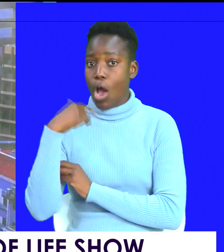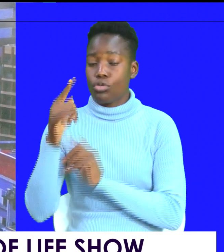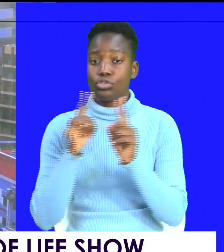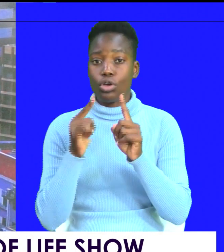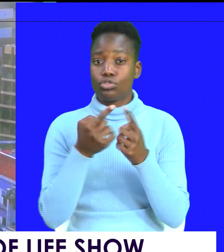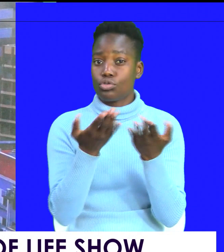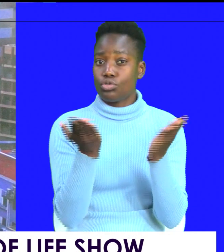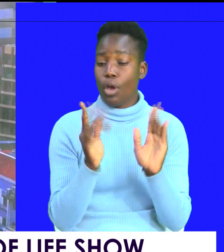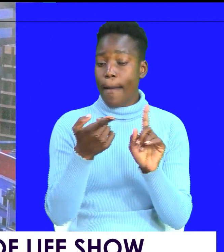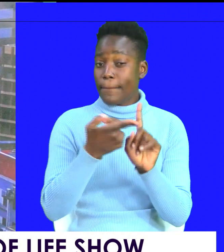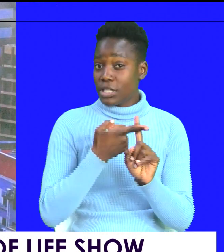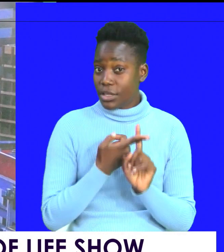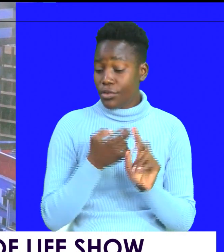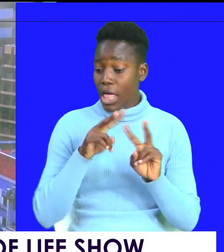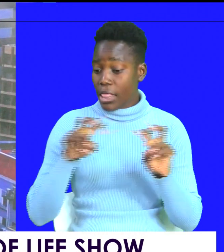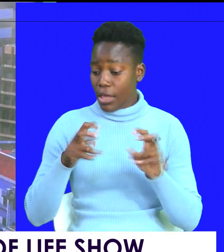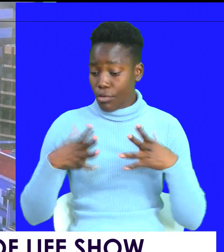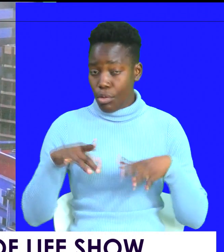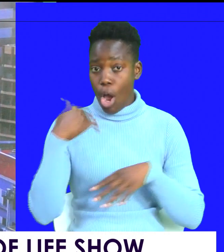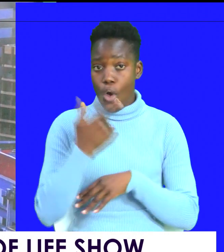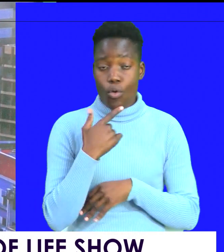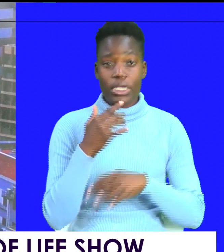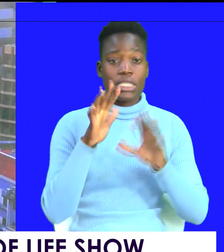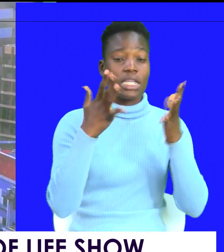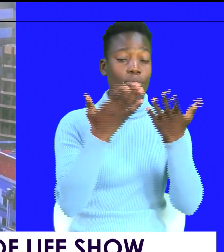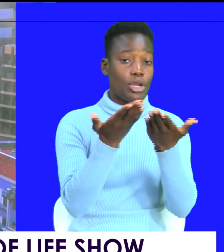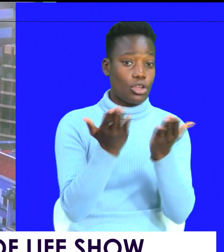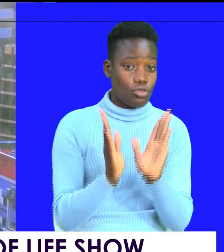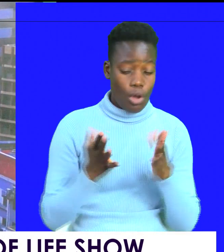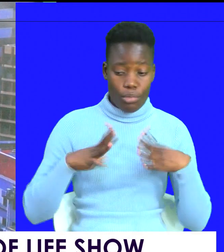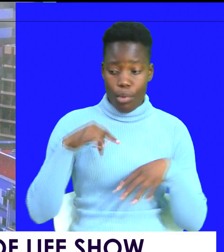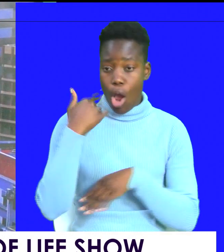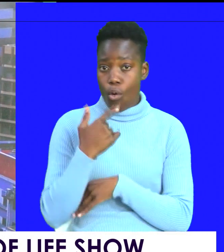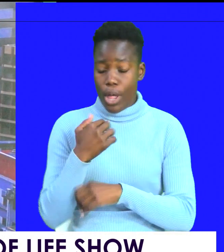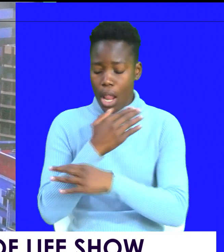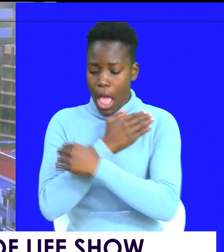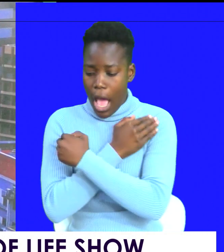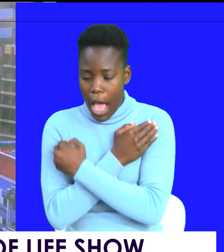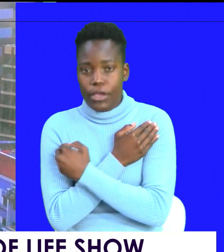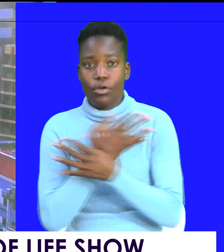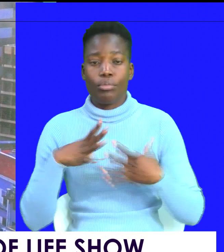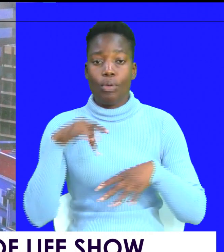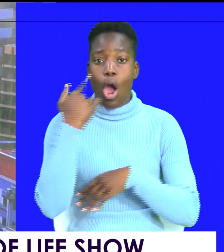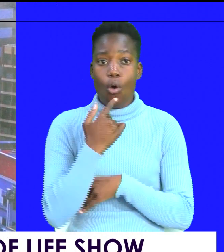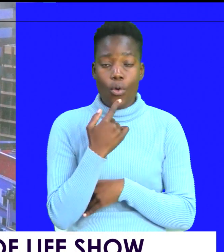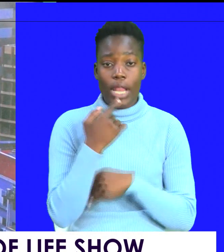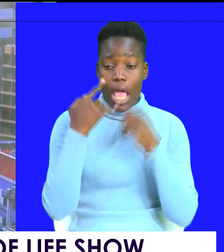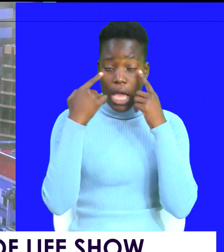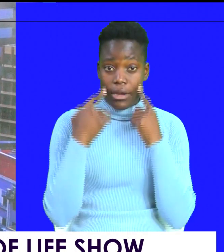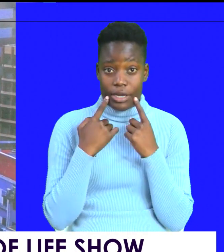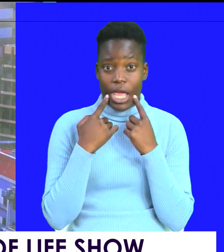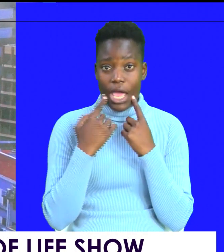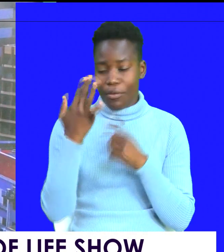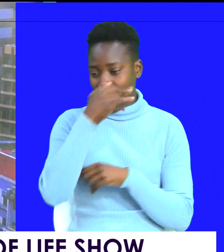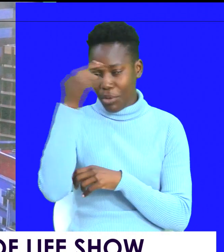to you positively. Look for people that will celebrate you. People that will hug you. People that will shed tears out of